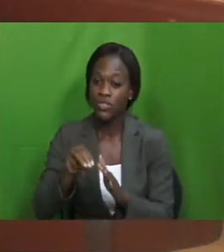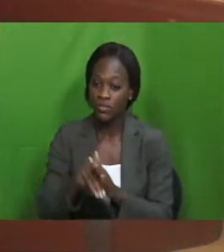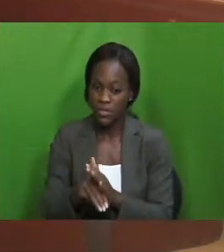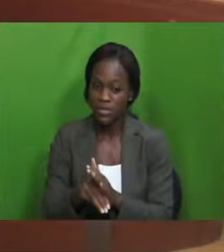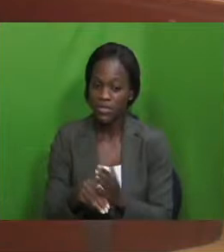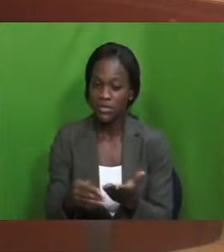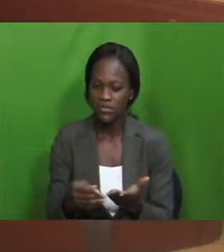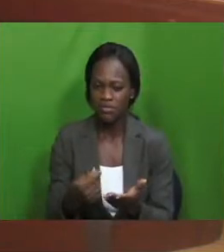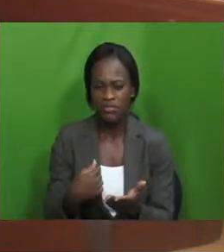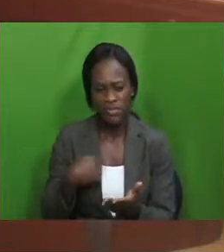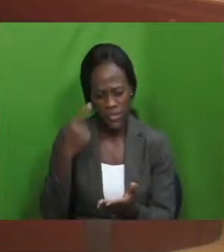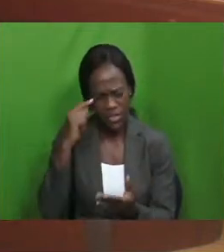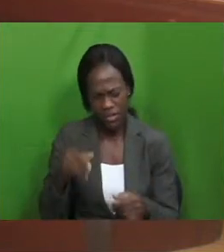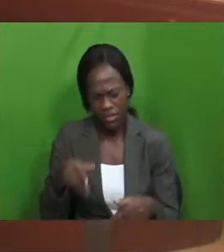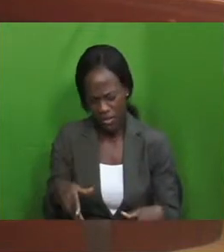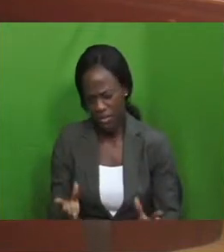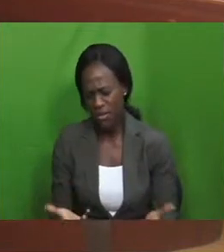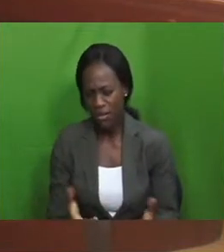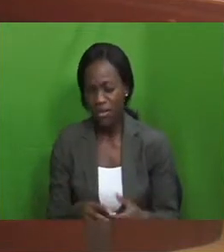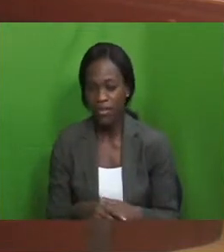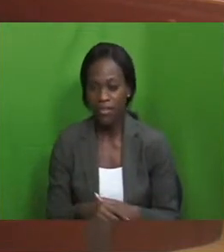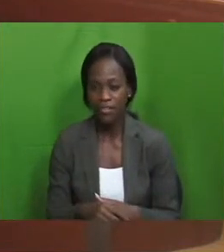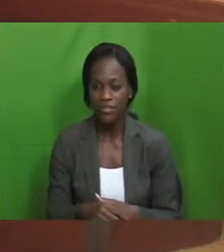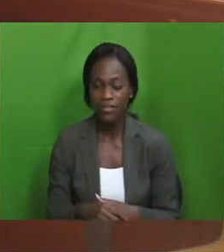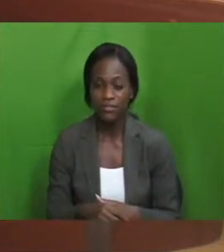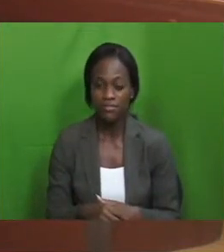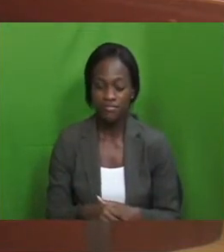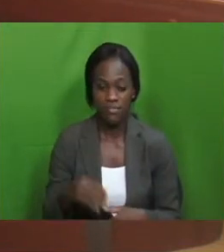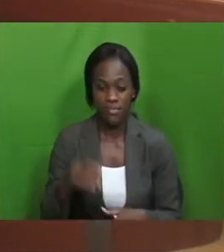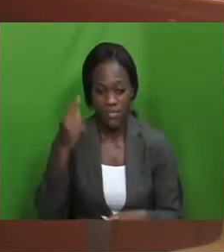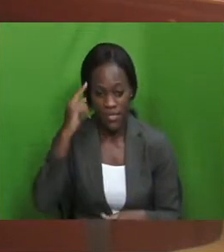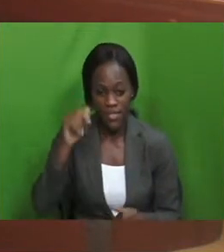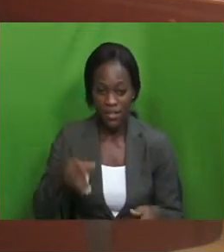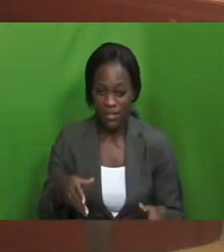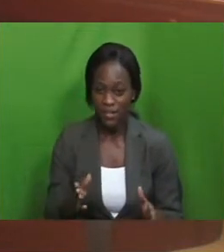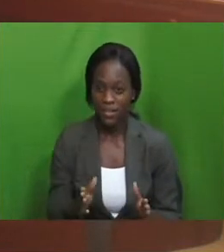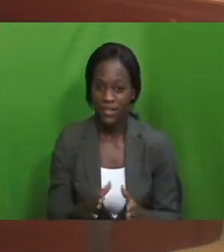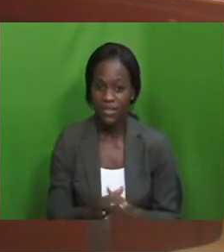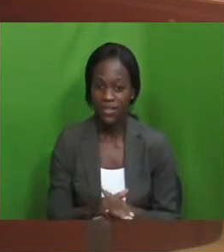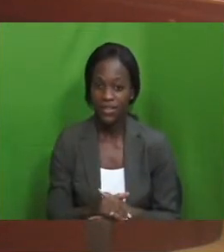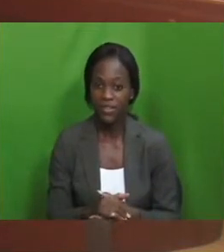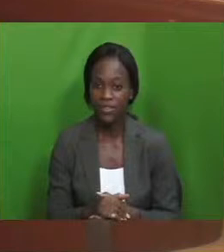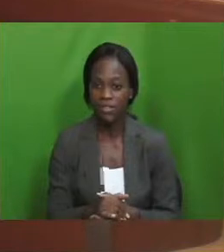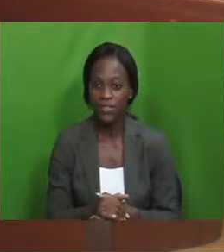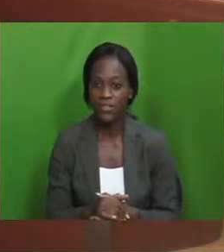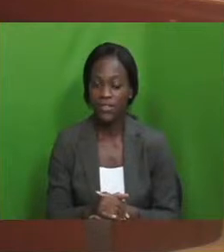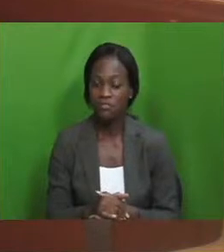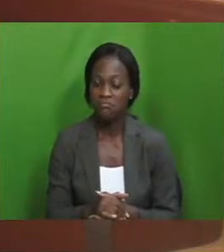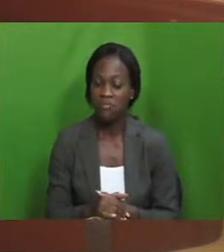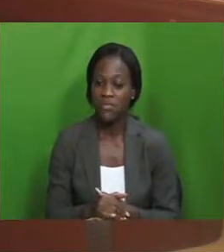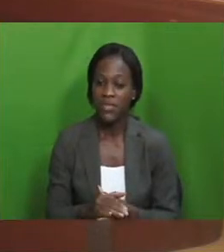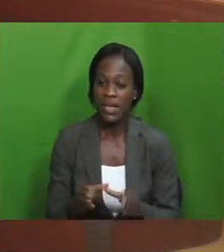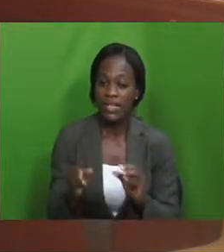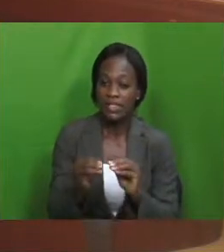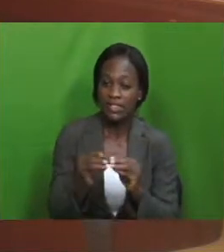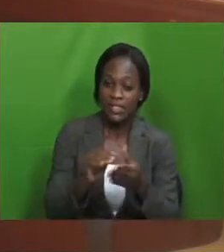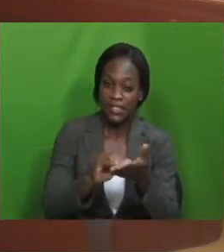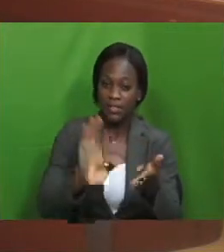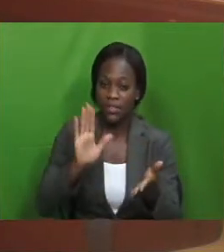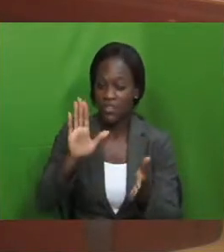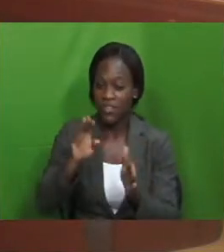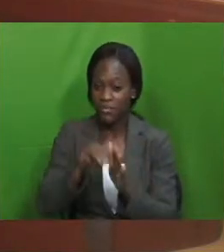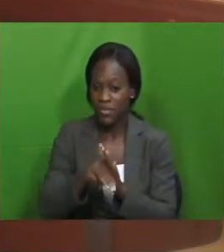think we can allow him to do that. So let him start. Plus or minus 5 minutes.